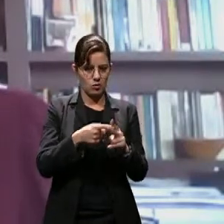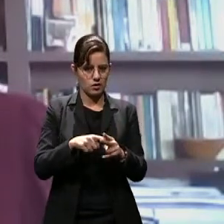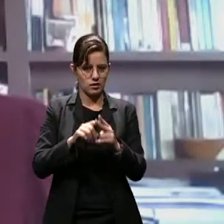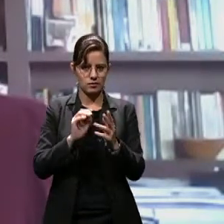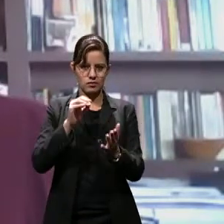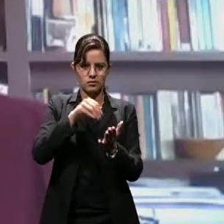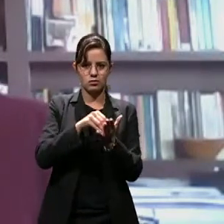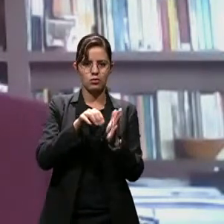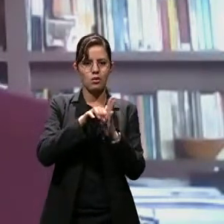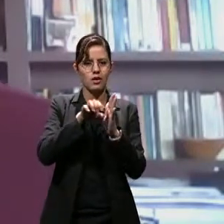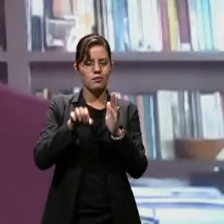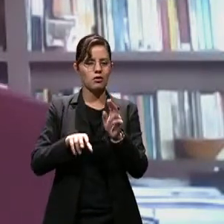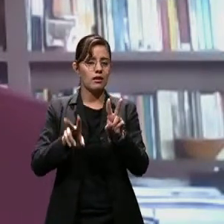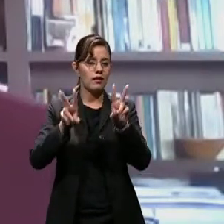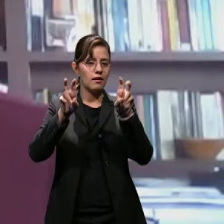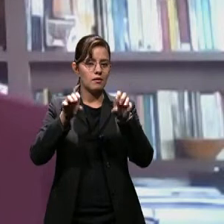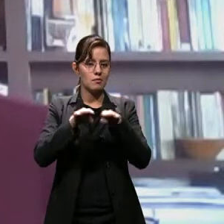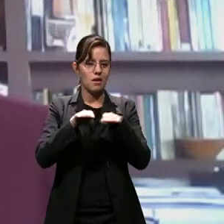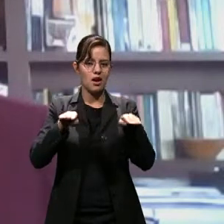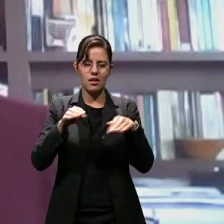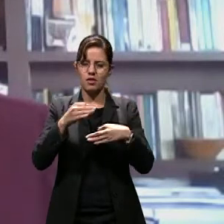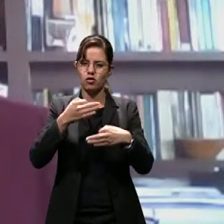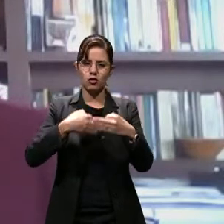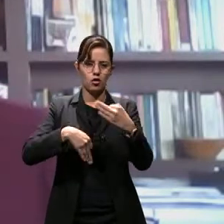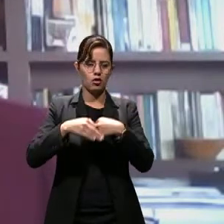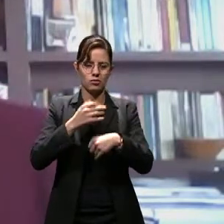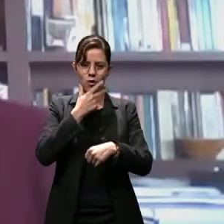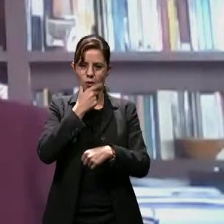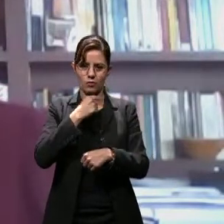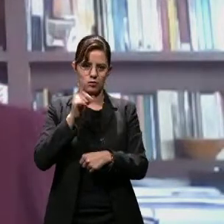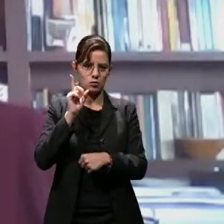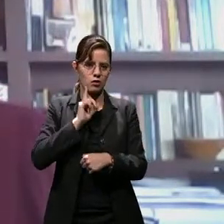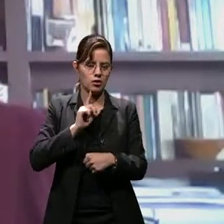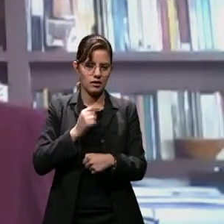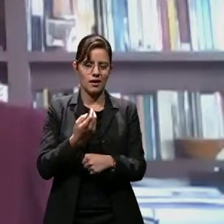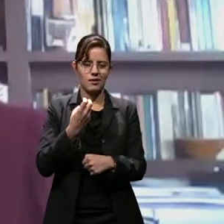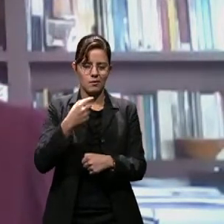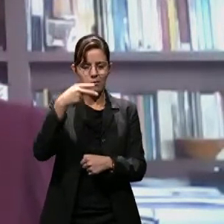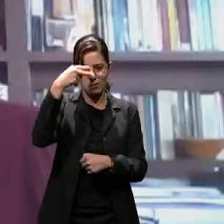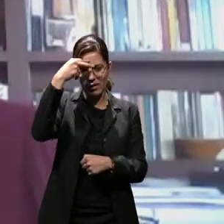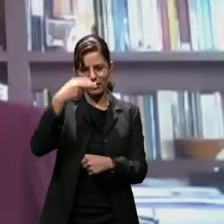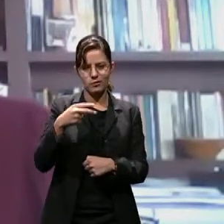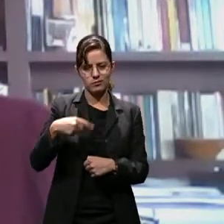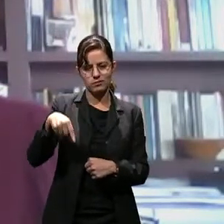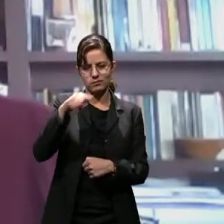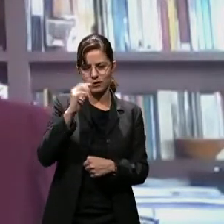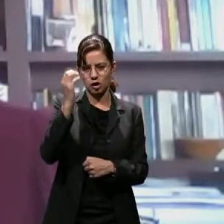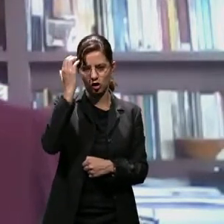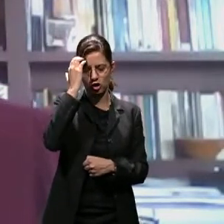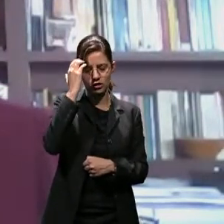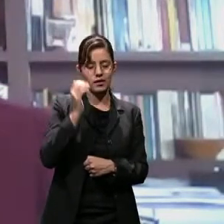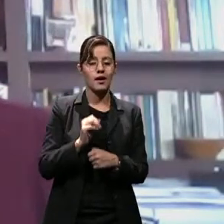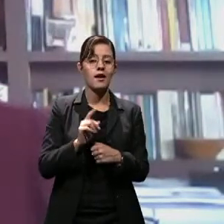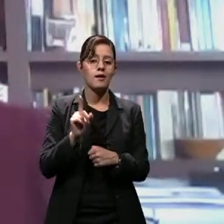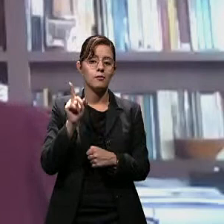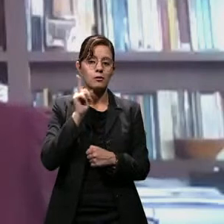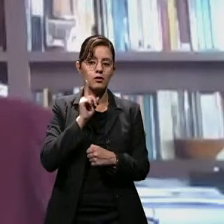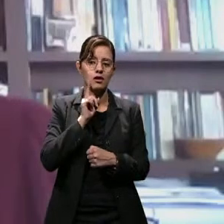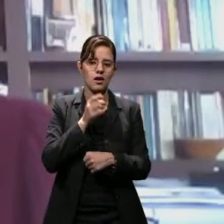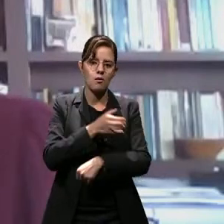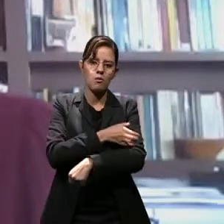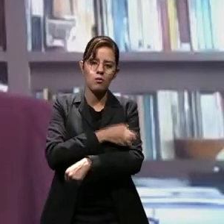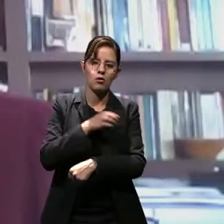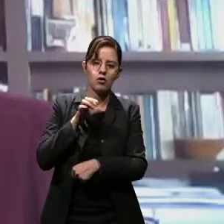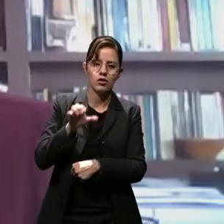of parity in everything, like it is known in Mexico, strengthened the progress of women in